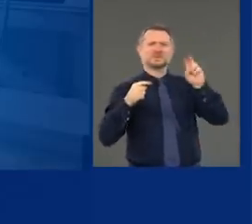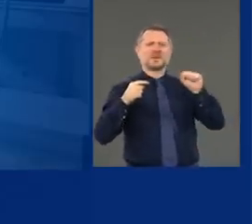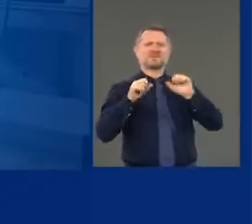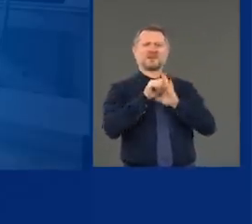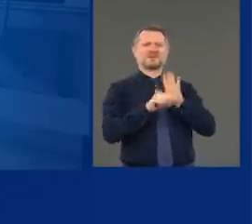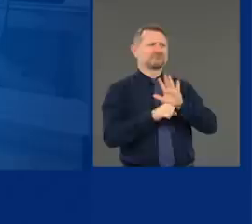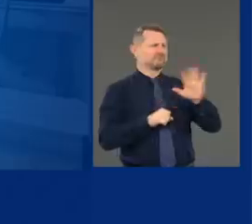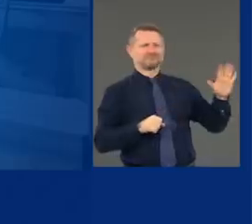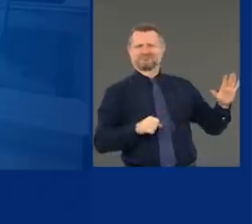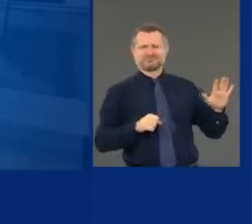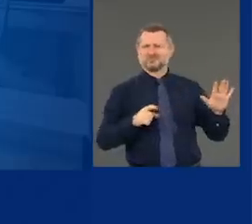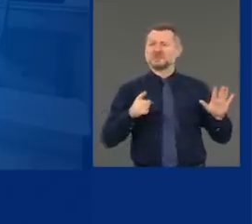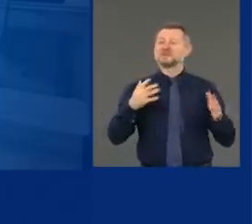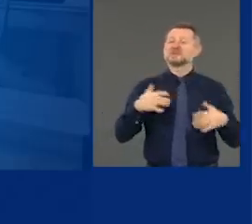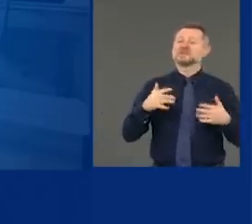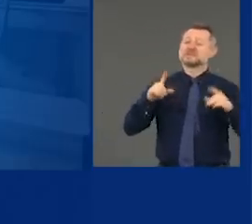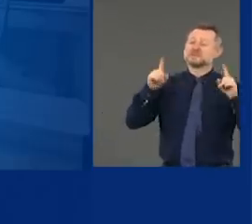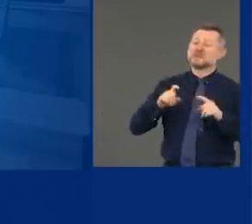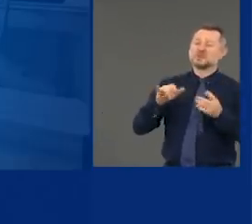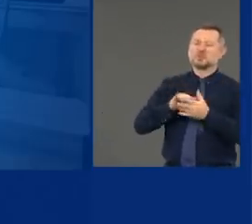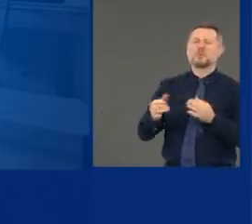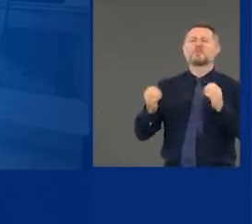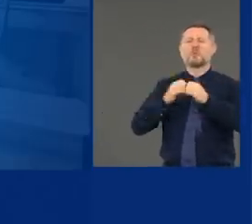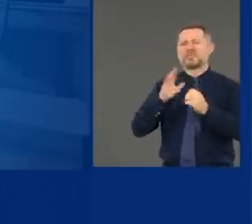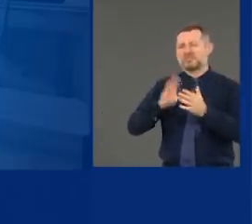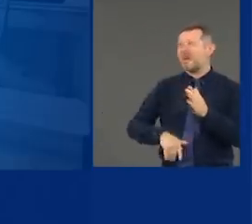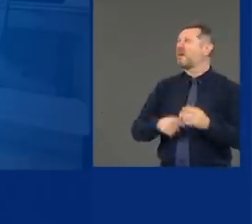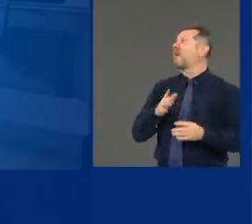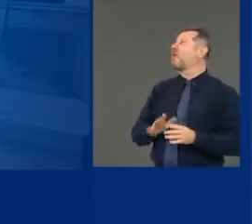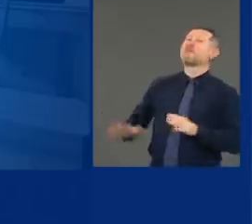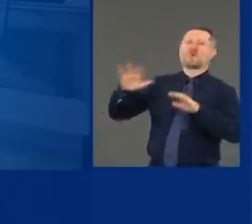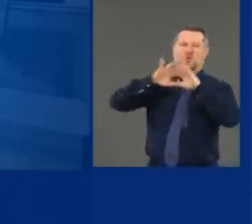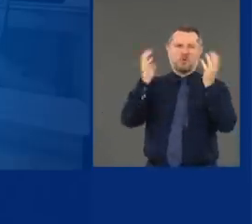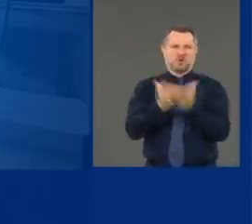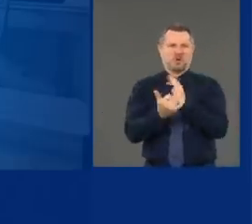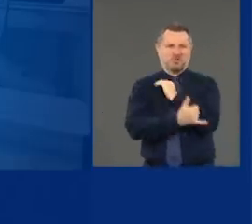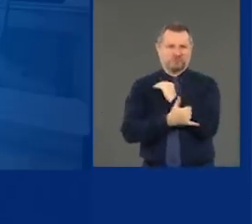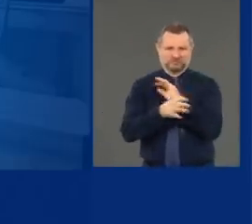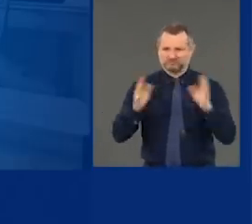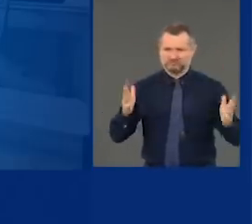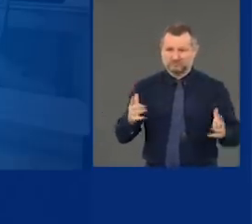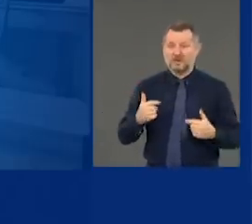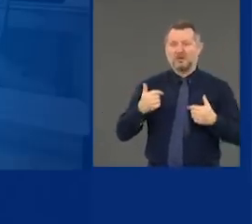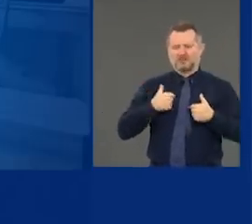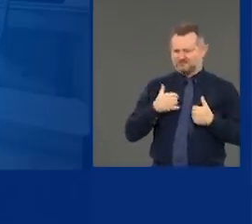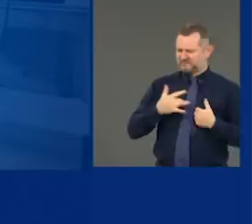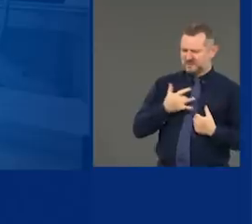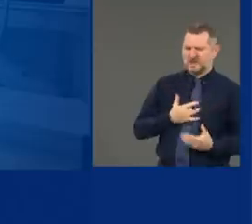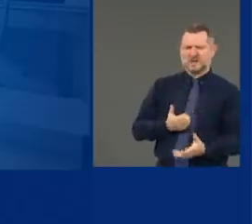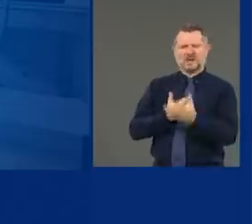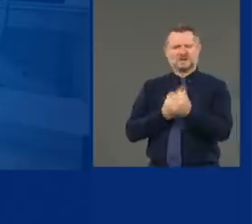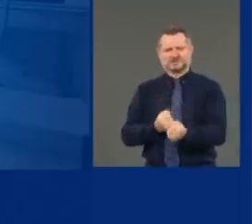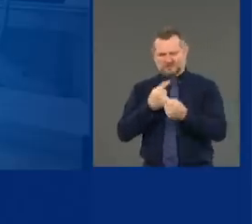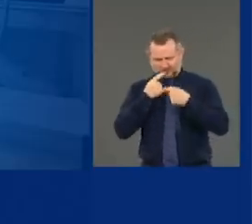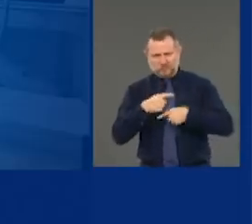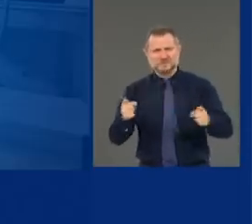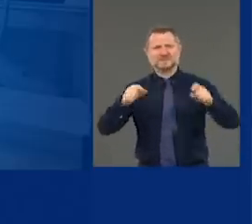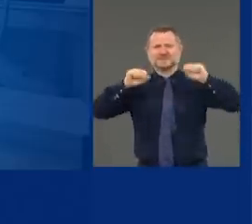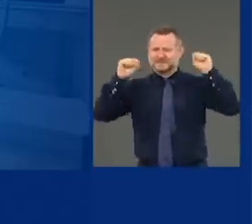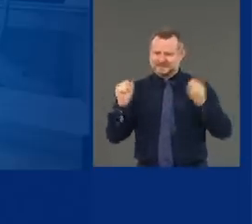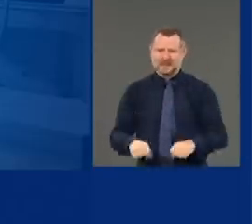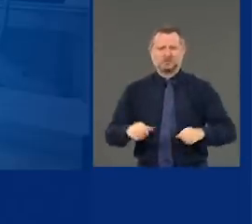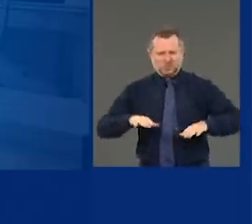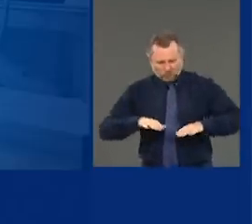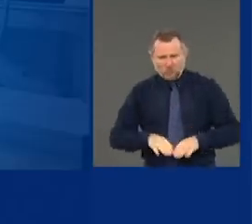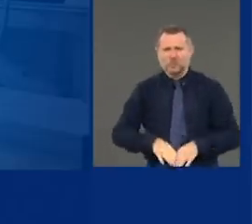any country on the globe per capita. That's why I have confidence saying to 19 million people, we can do this. Based